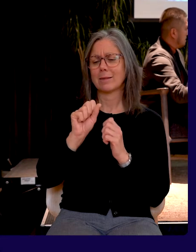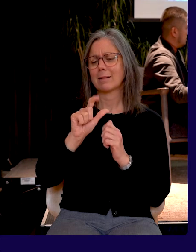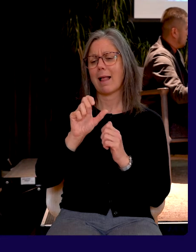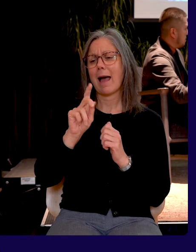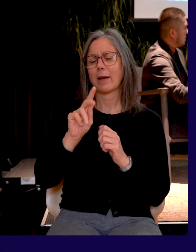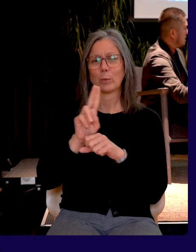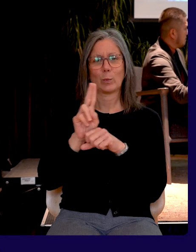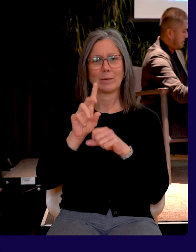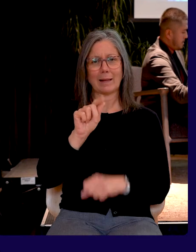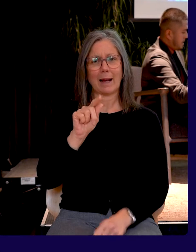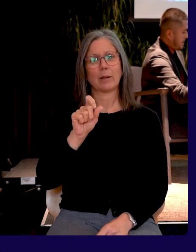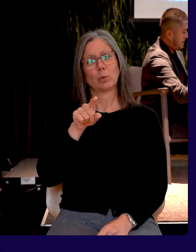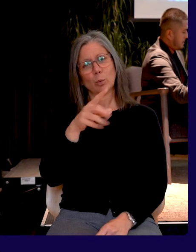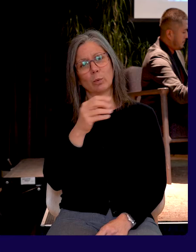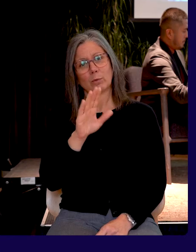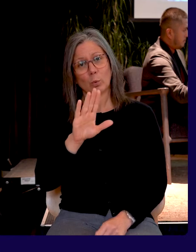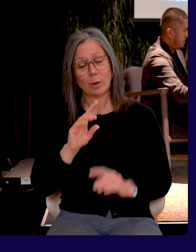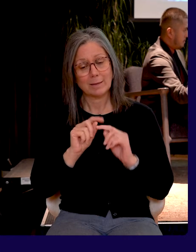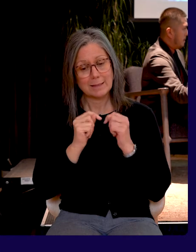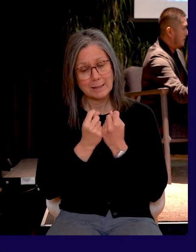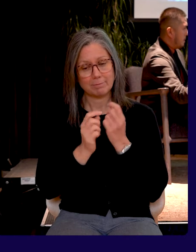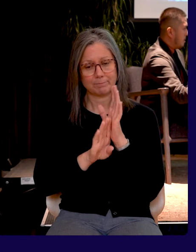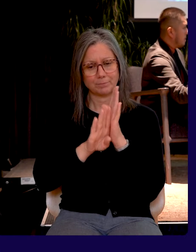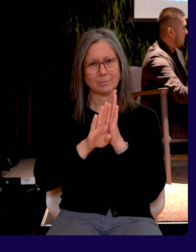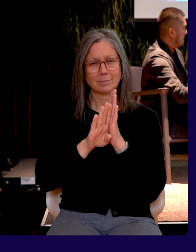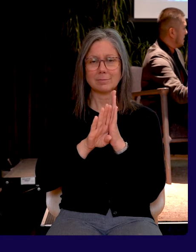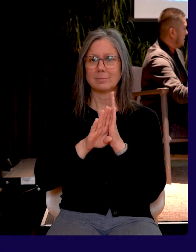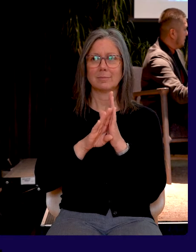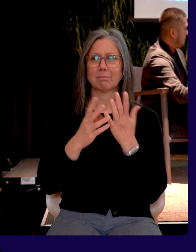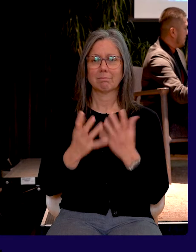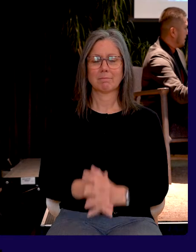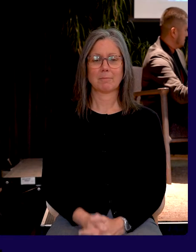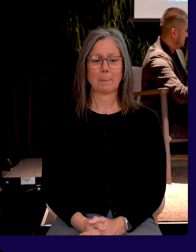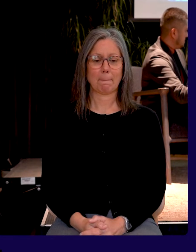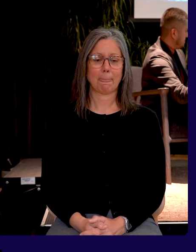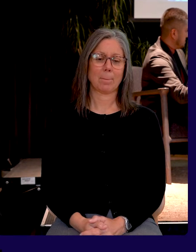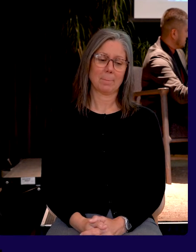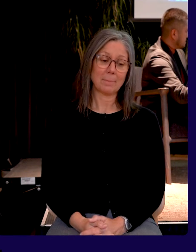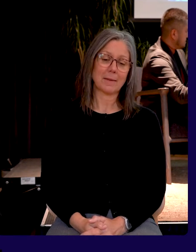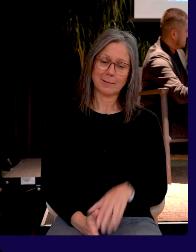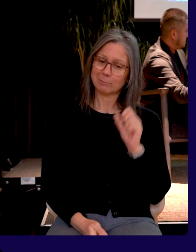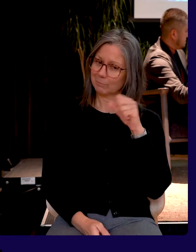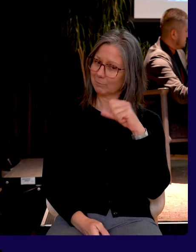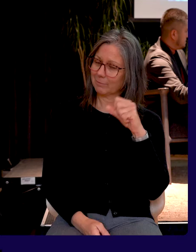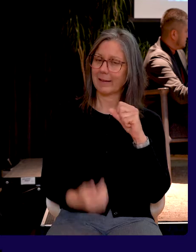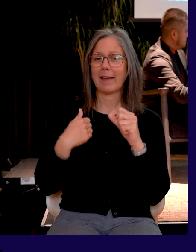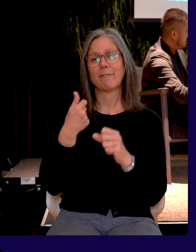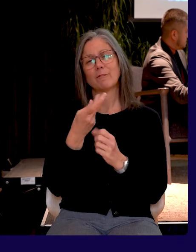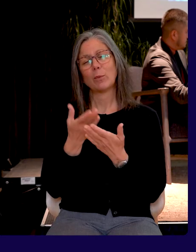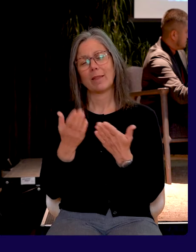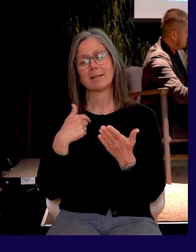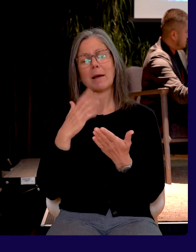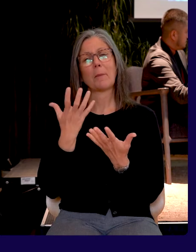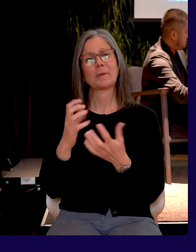that you and your team are able to collect? Yeah, there's a few things that I'll